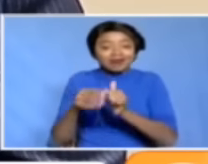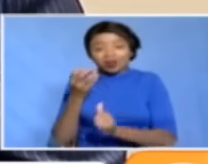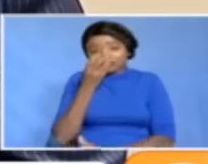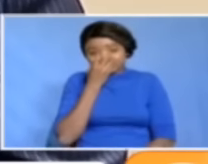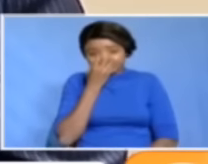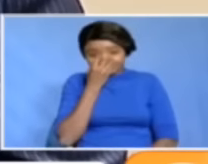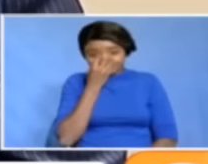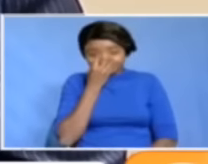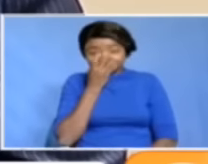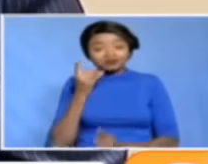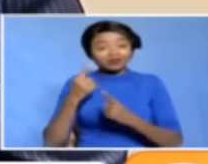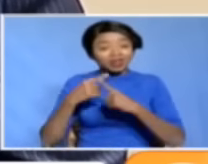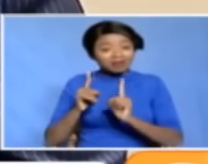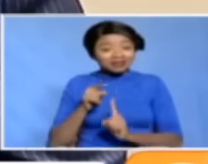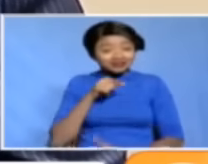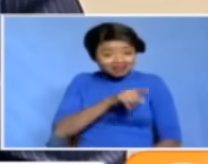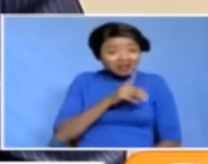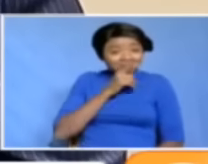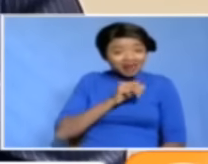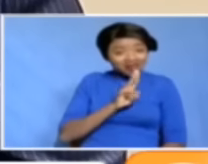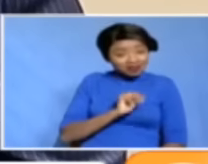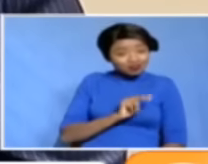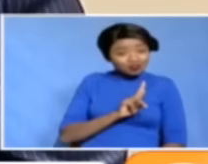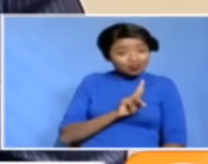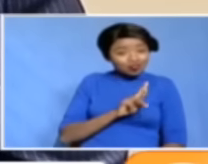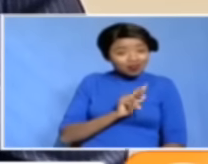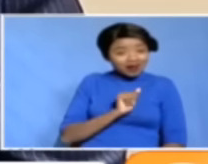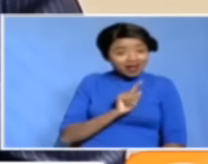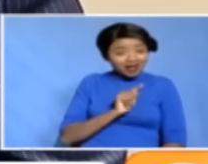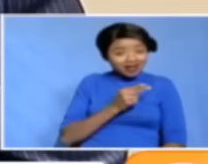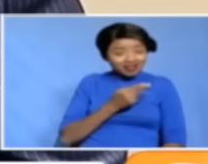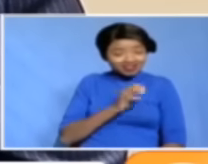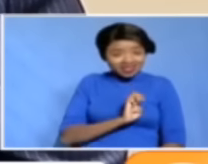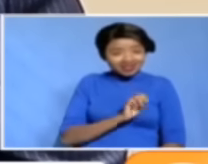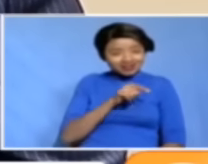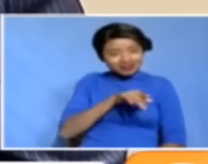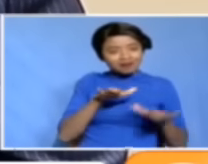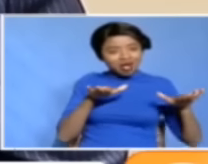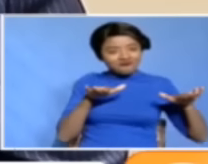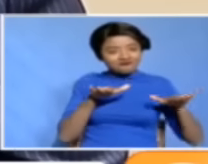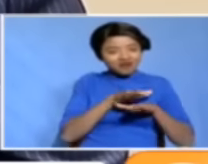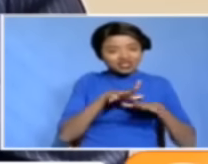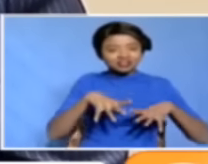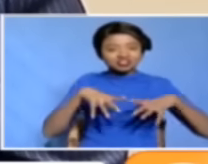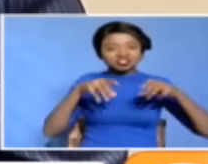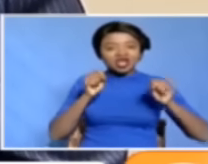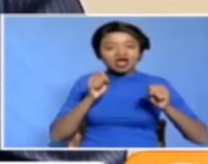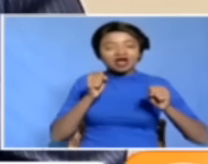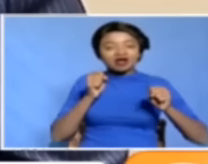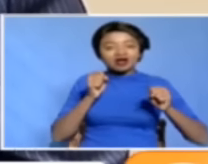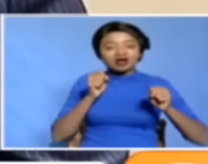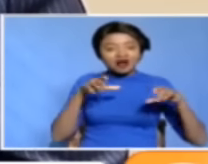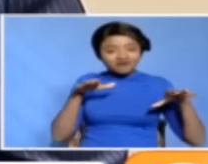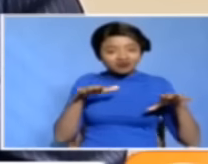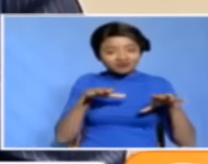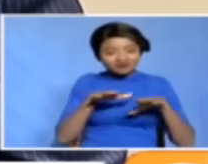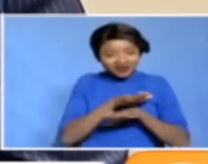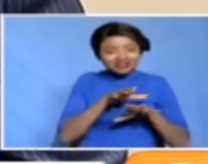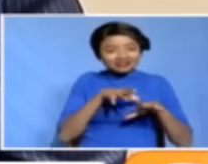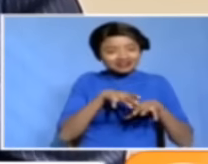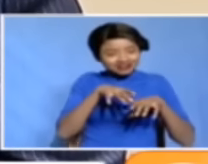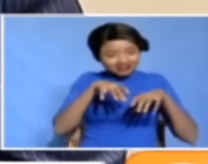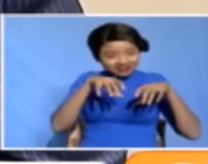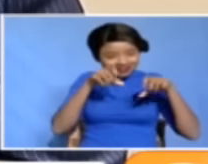Murathe was not anybody. He was the vice chair of the party. And there is a code of conduct